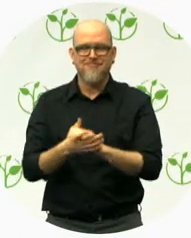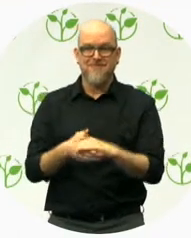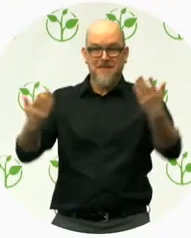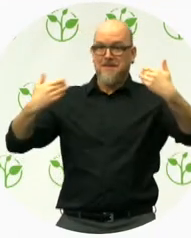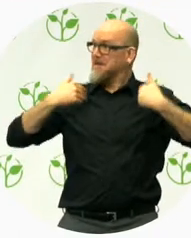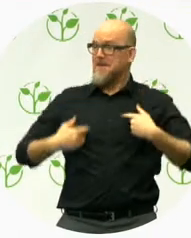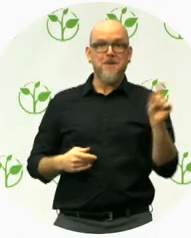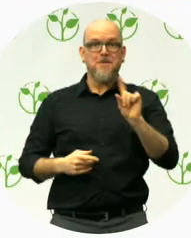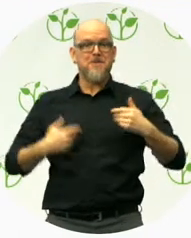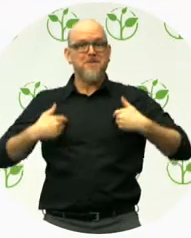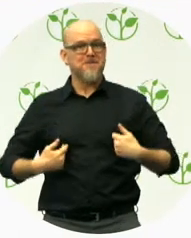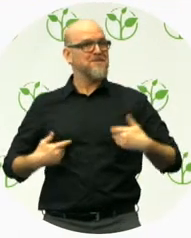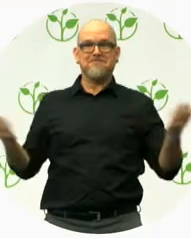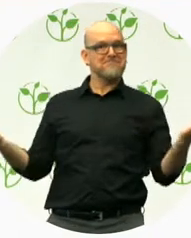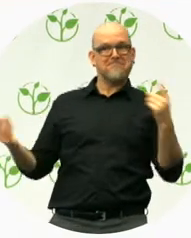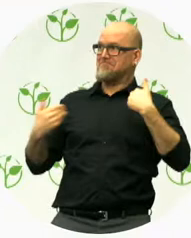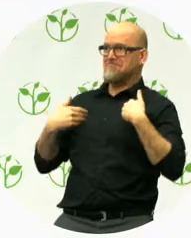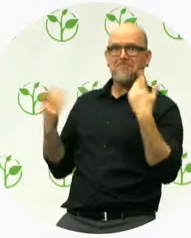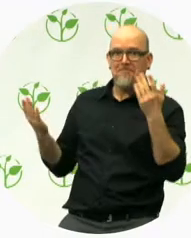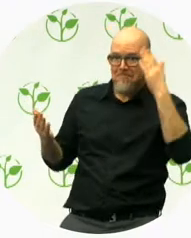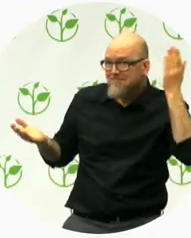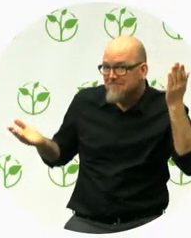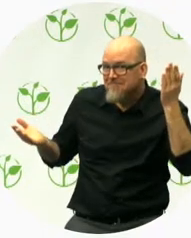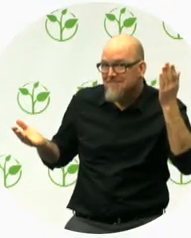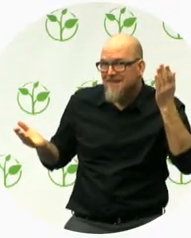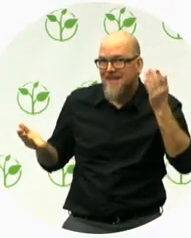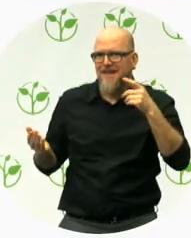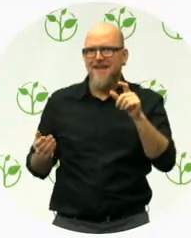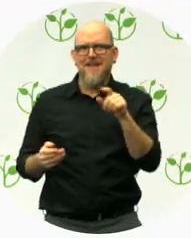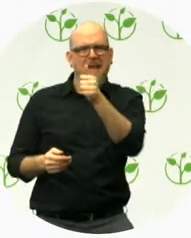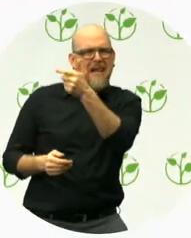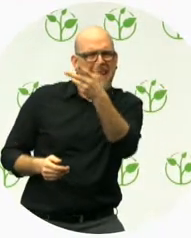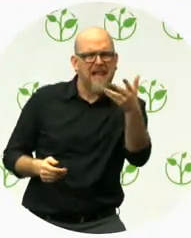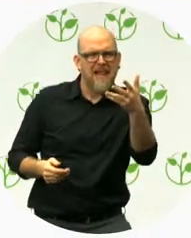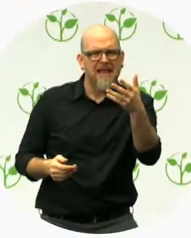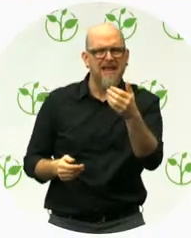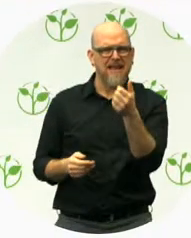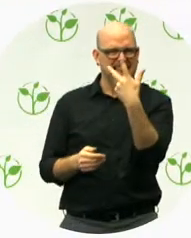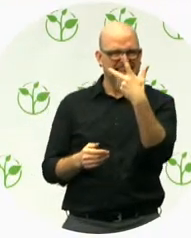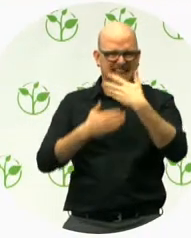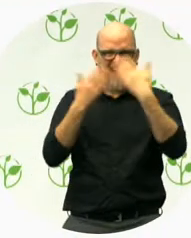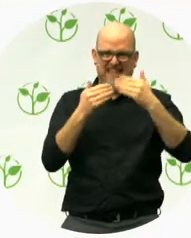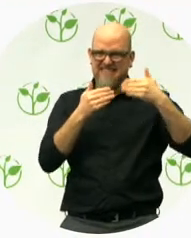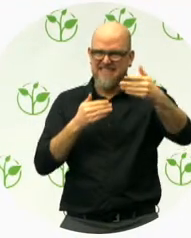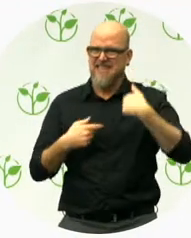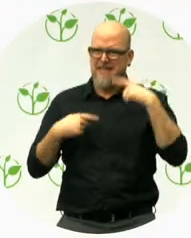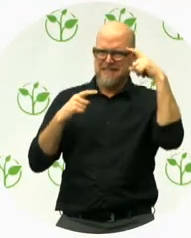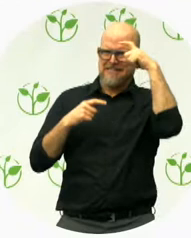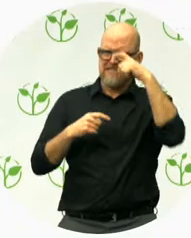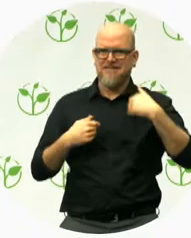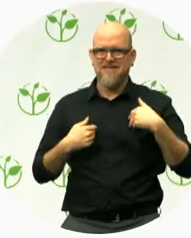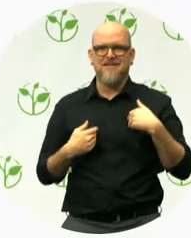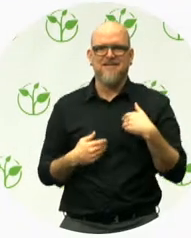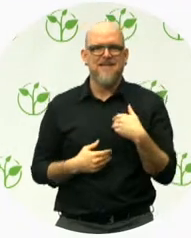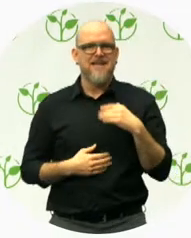I'm going to be the difficult person in your life for the next 3 days. Yes, so my name is Caroline Casey.